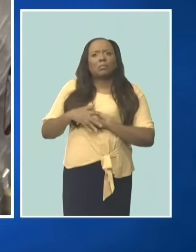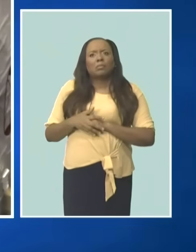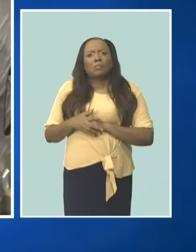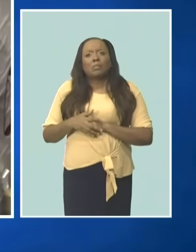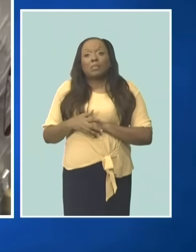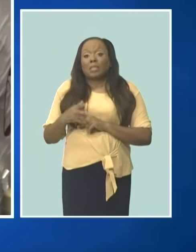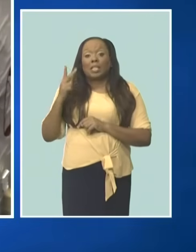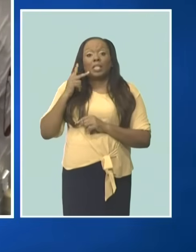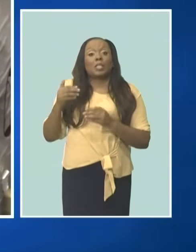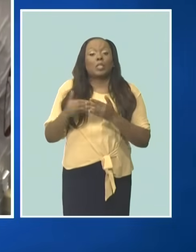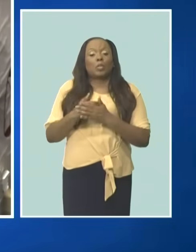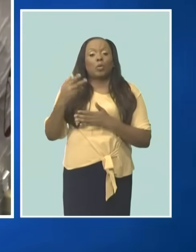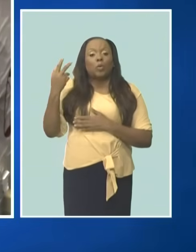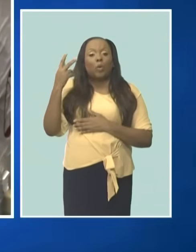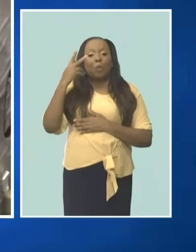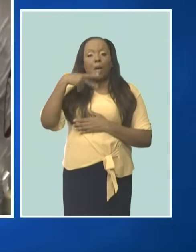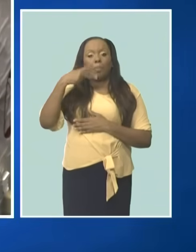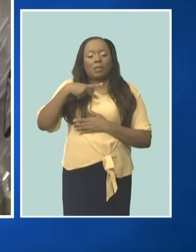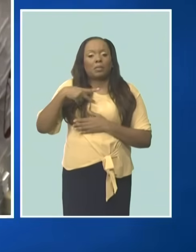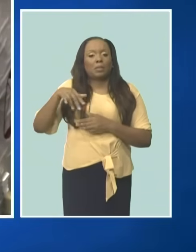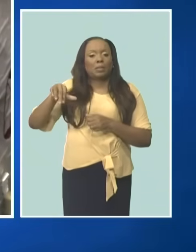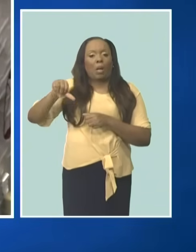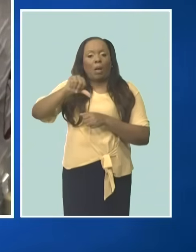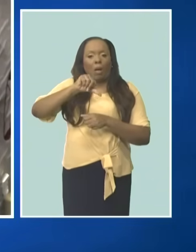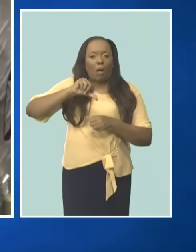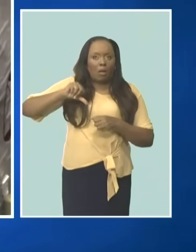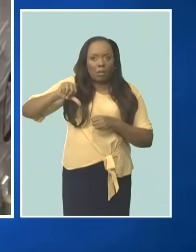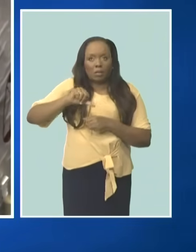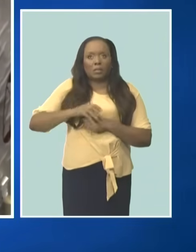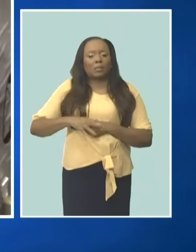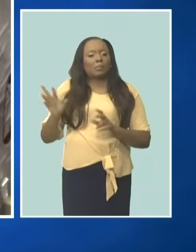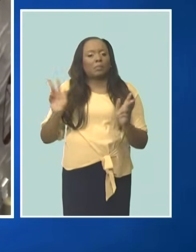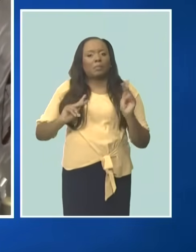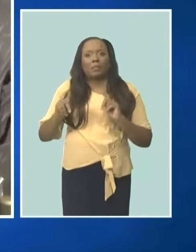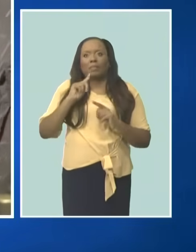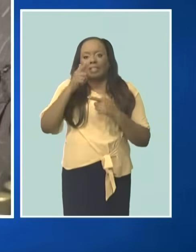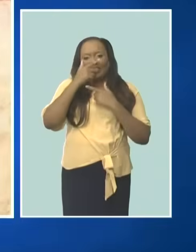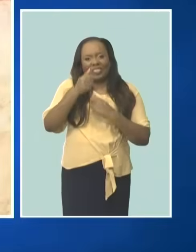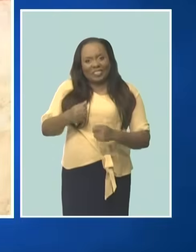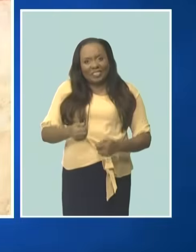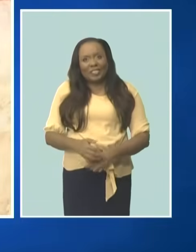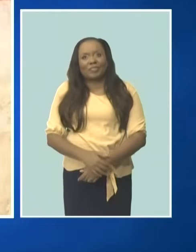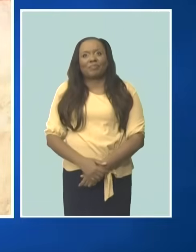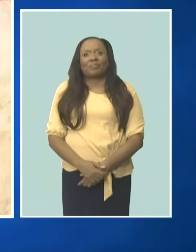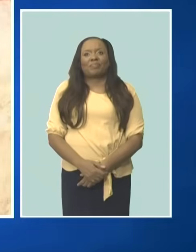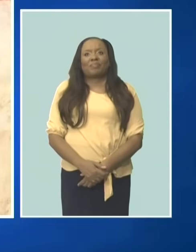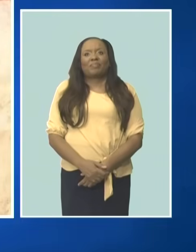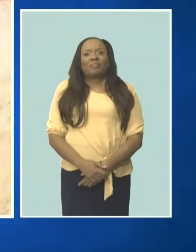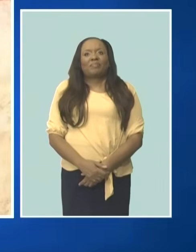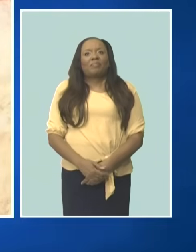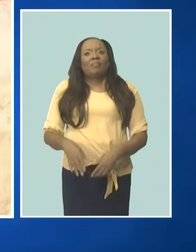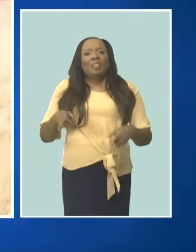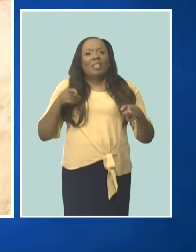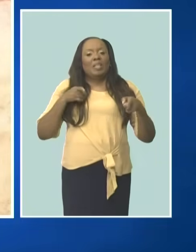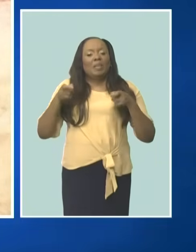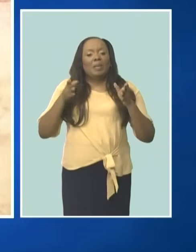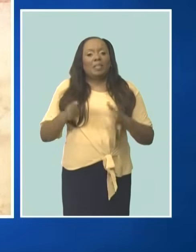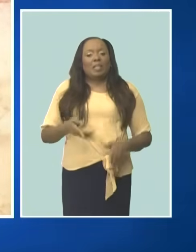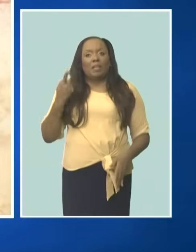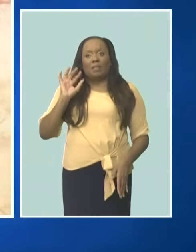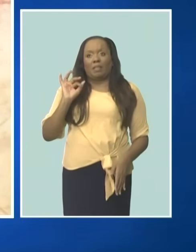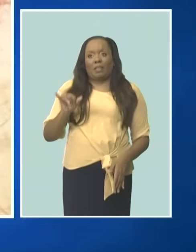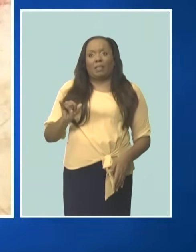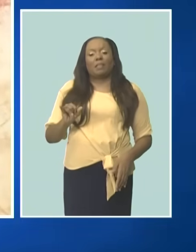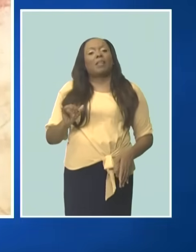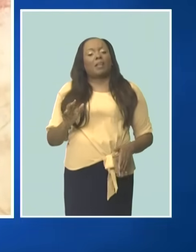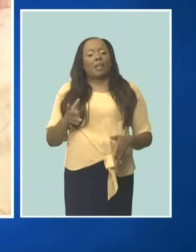pepper sauce recently added to the local market that got early interest of the visitors. Creator and manager Marcus Aline revealed